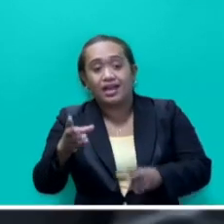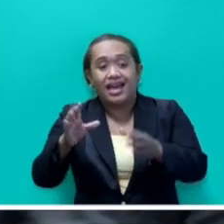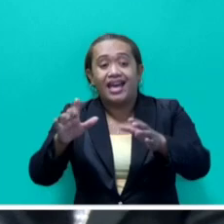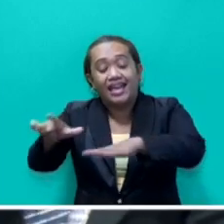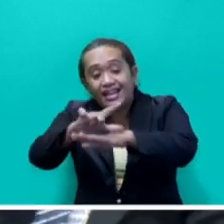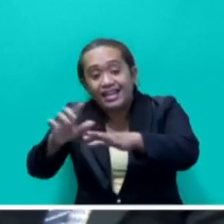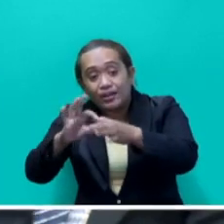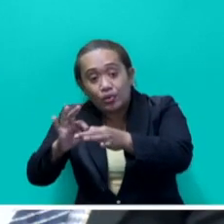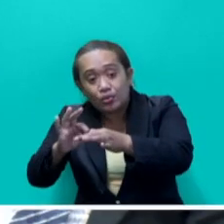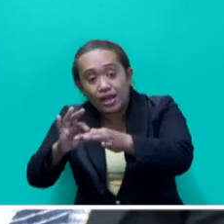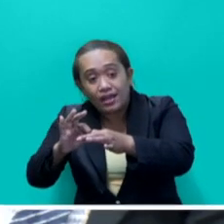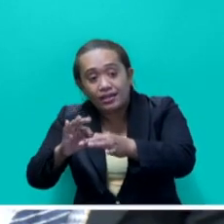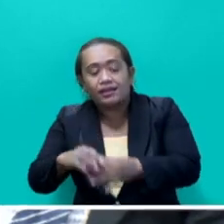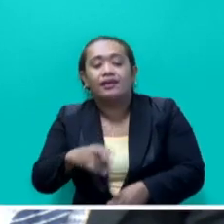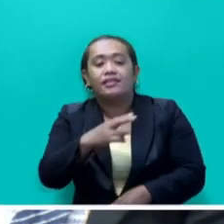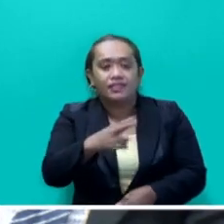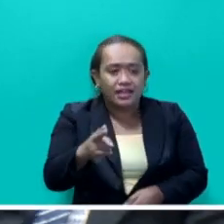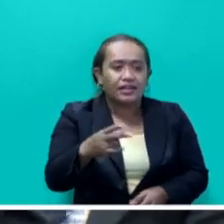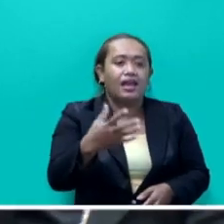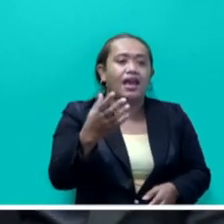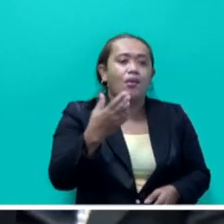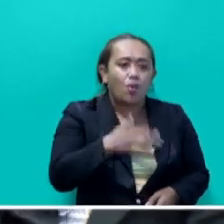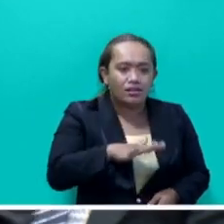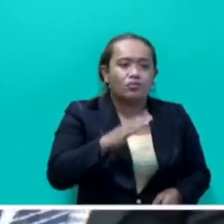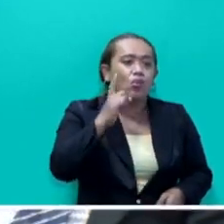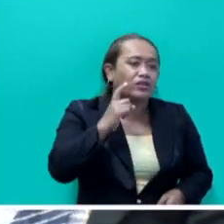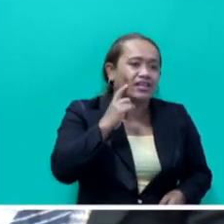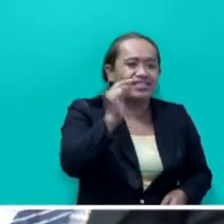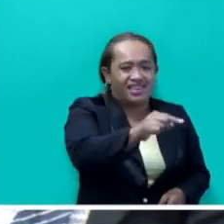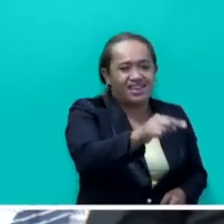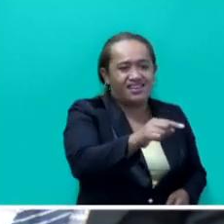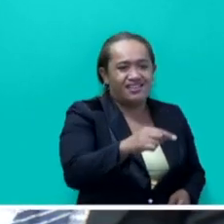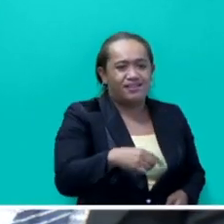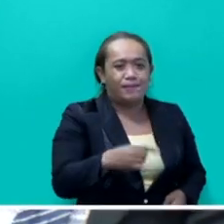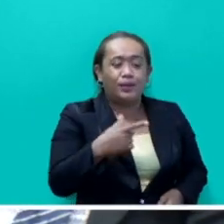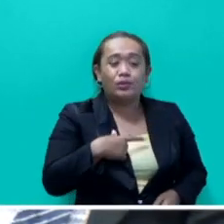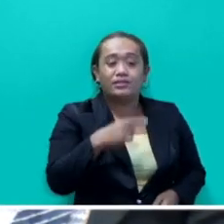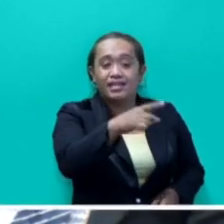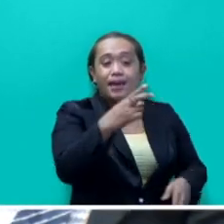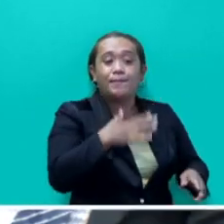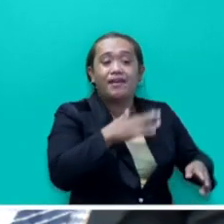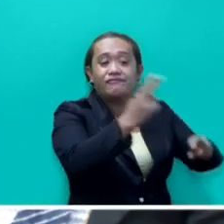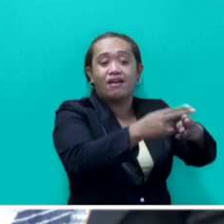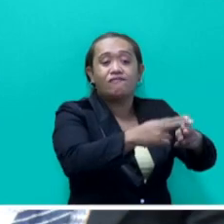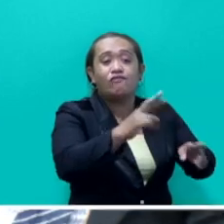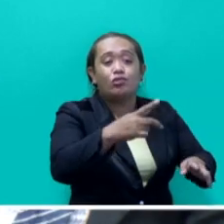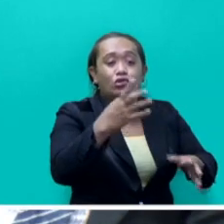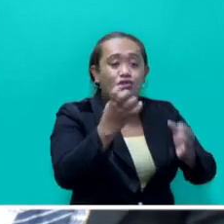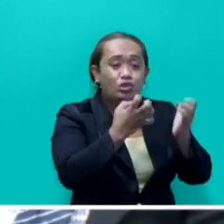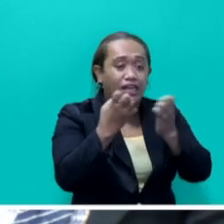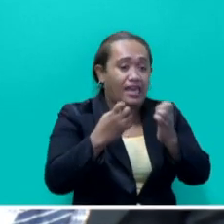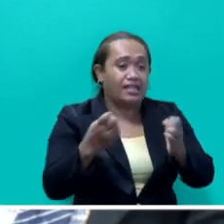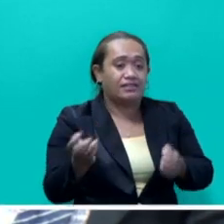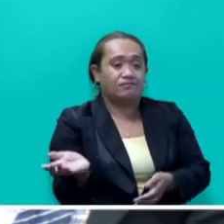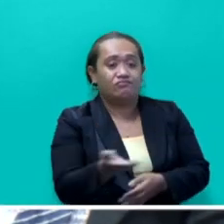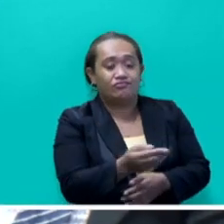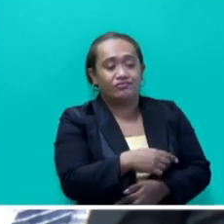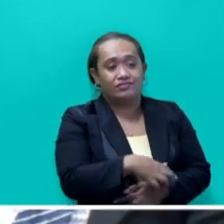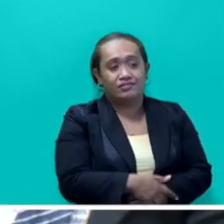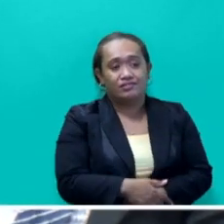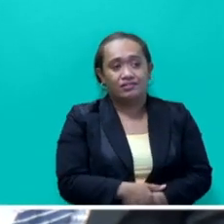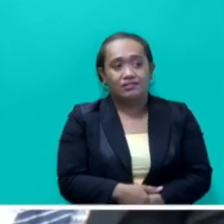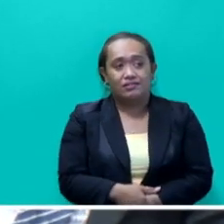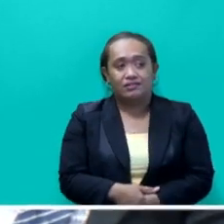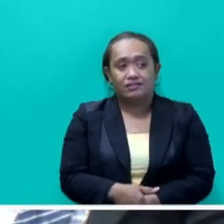just to get water Tell them. into that lease, Mr. Speaker, sir. I still don't have electricity, something that we are